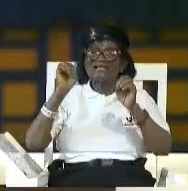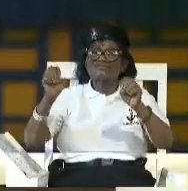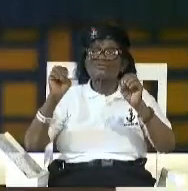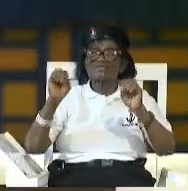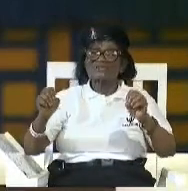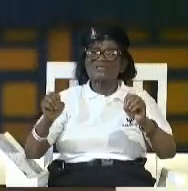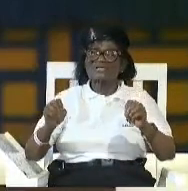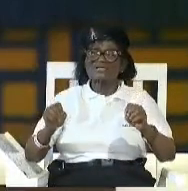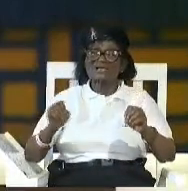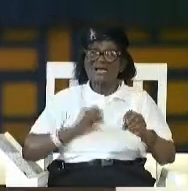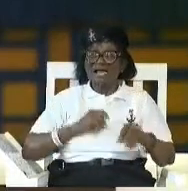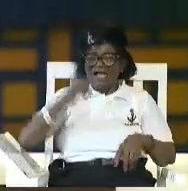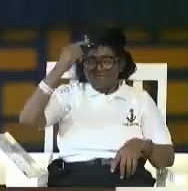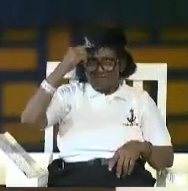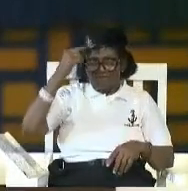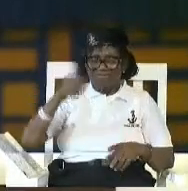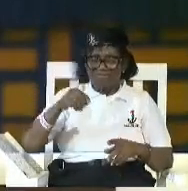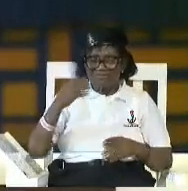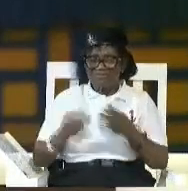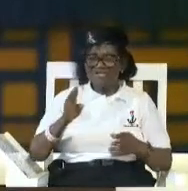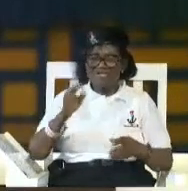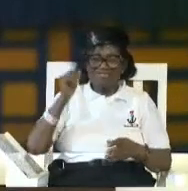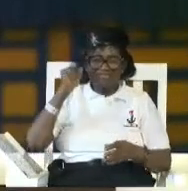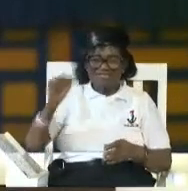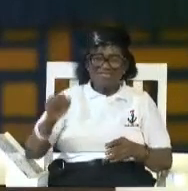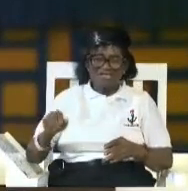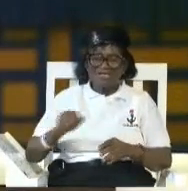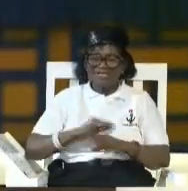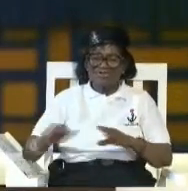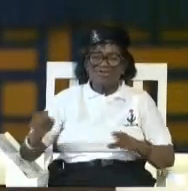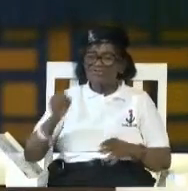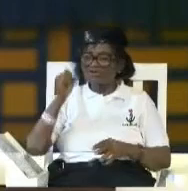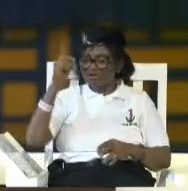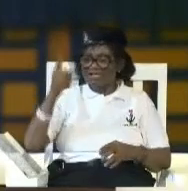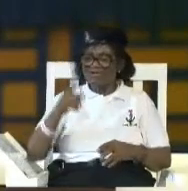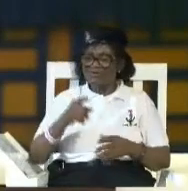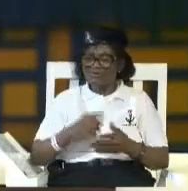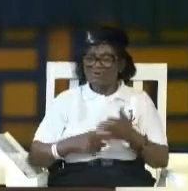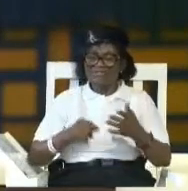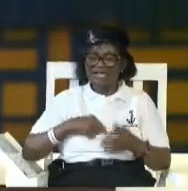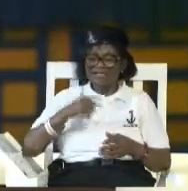I thought maybe she didn't understand what I said. She said, I got it right, sir.